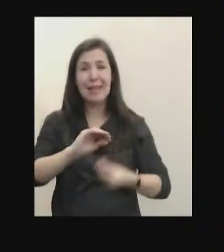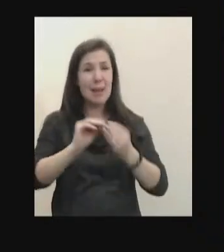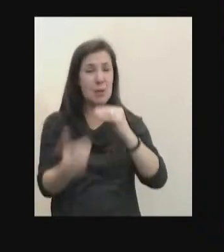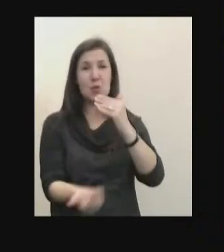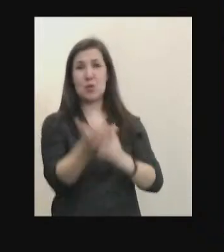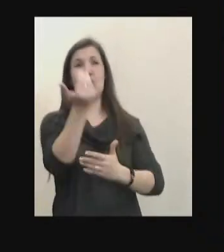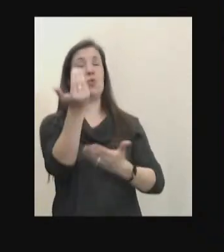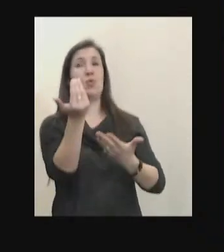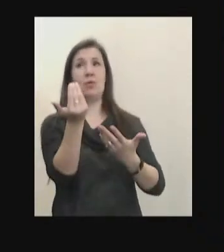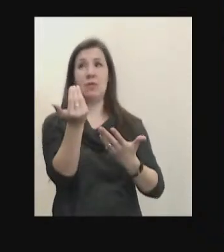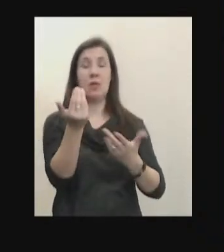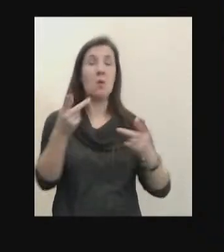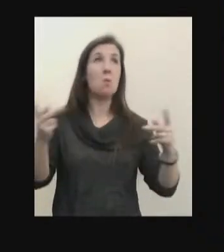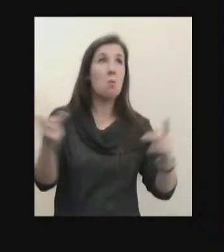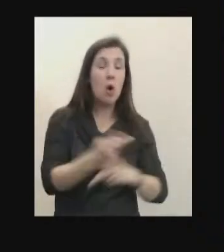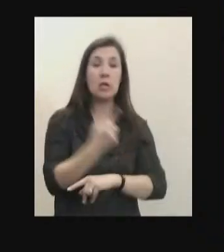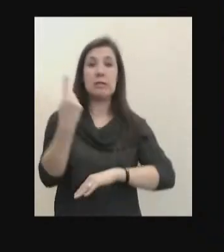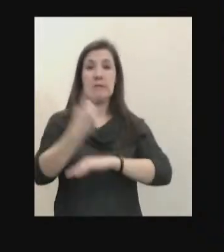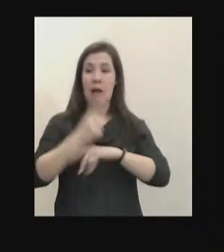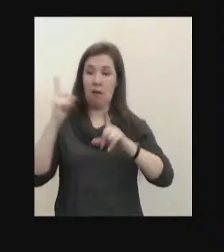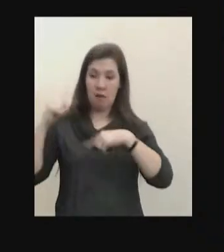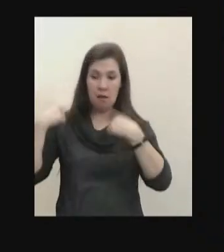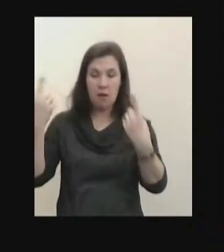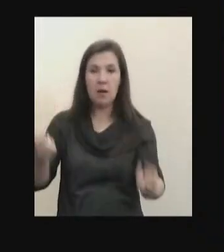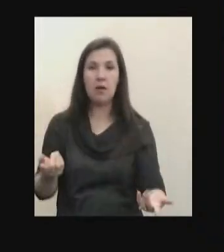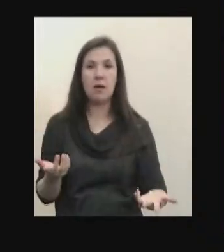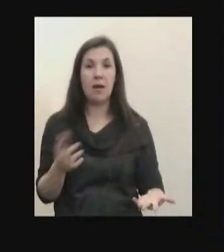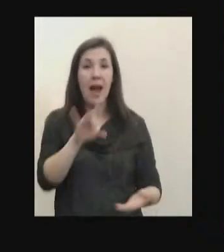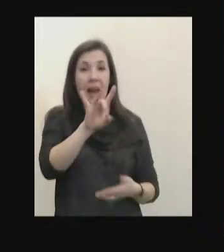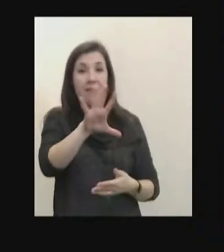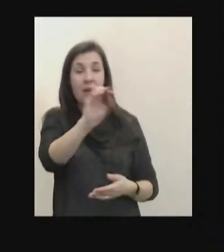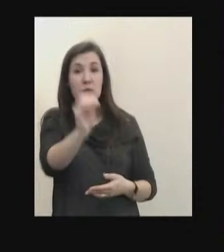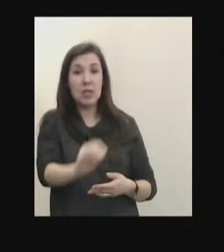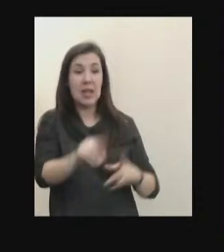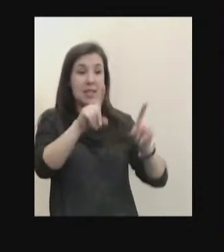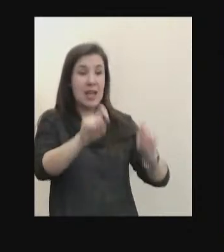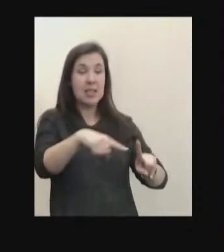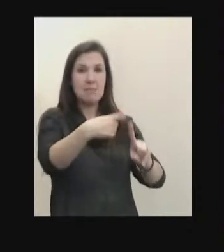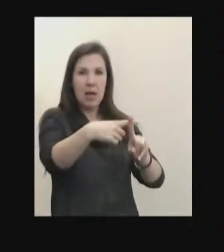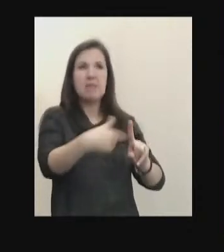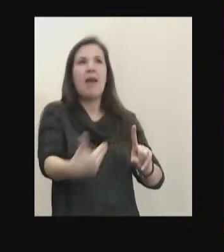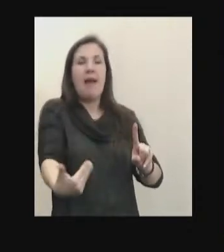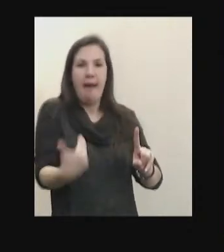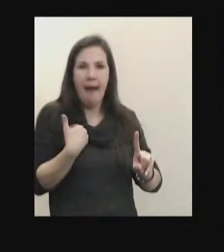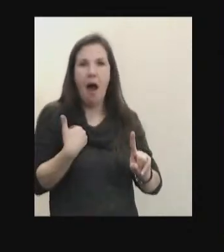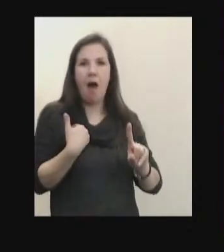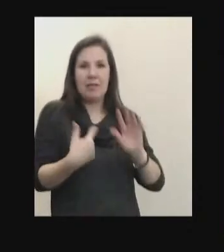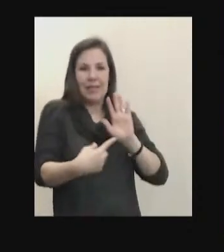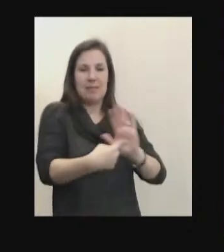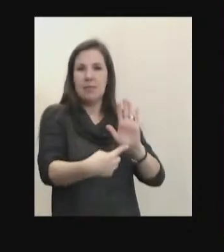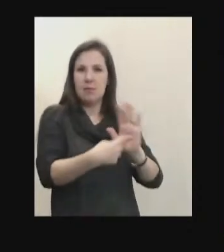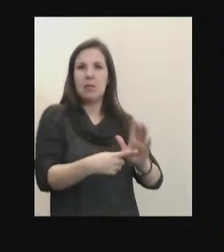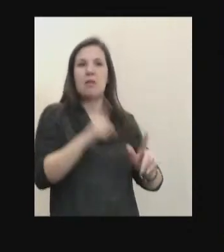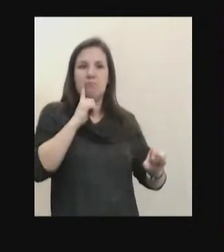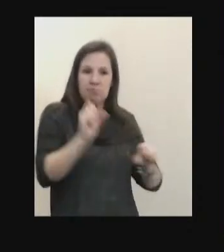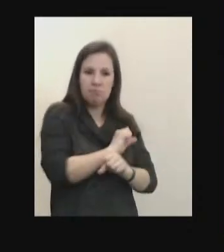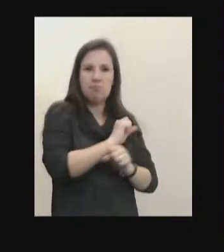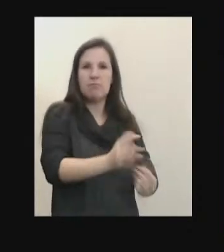County. And on average, 85% of those who are testing positive have symptoms, which means they're sick.